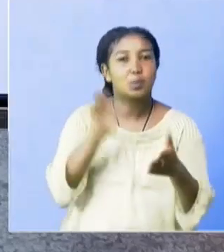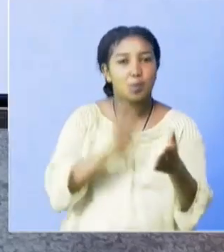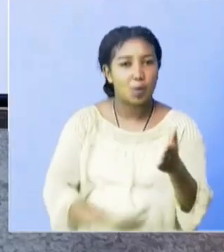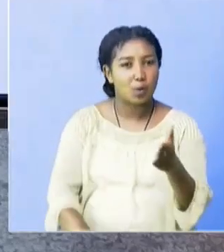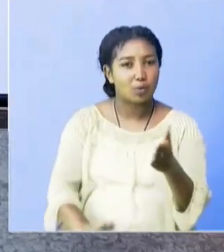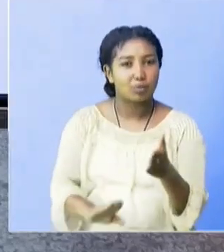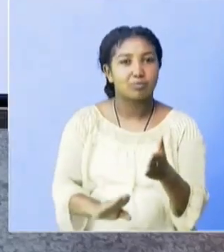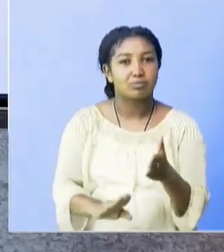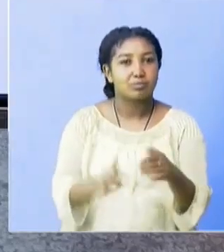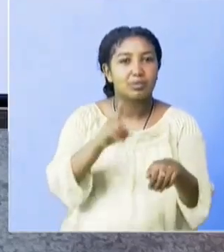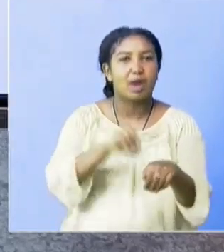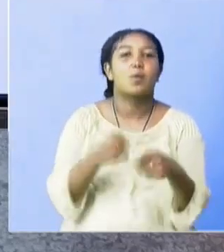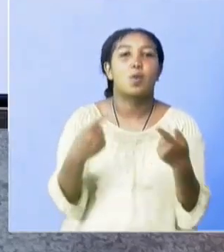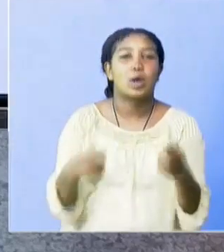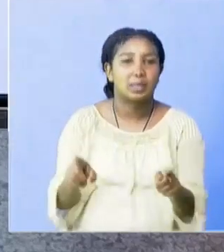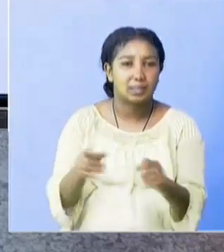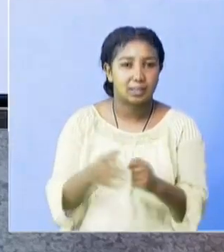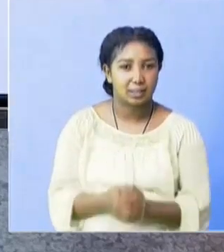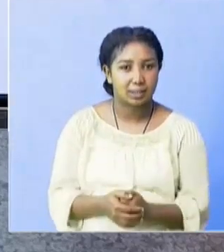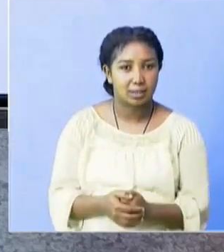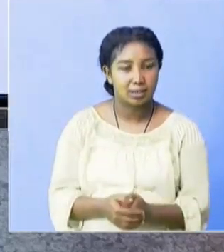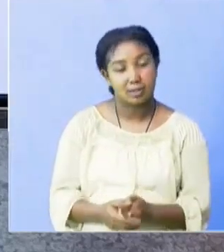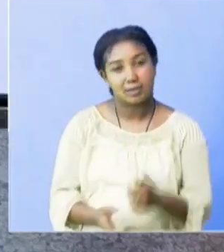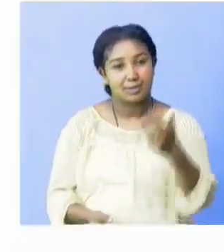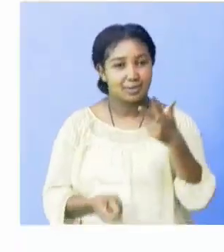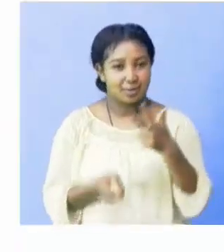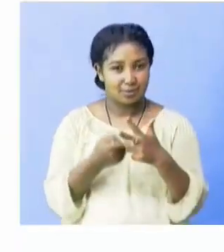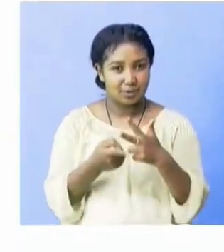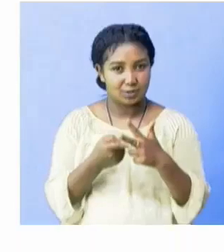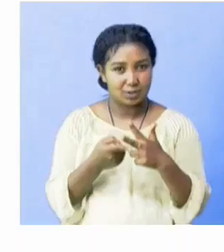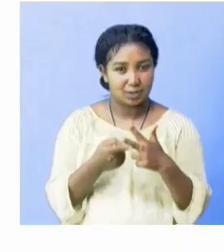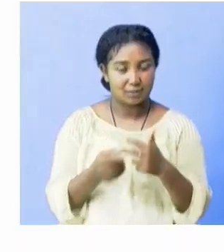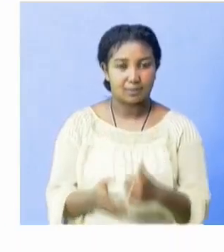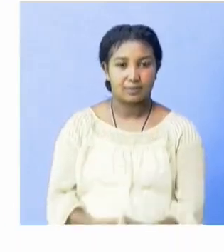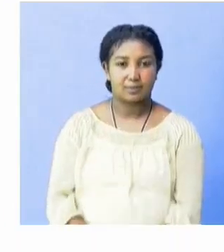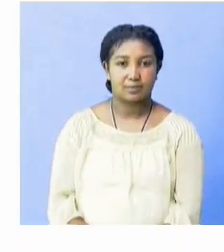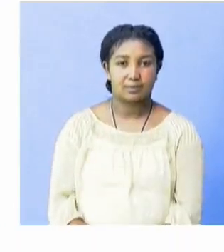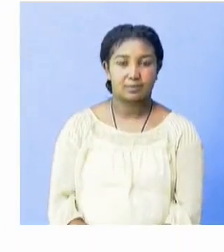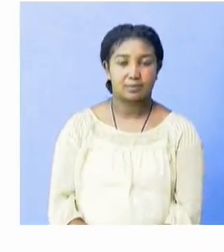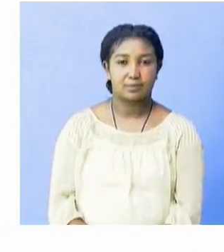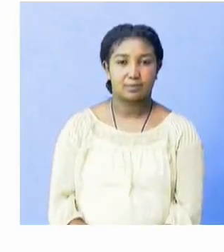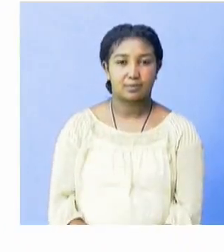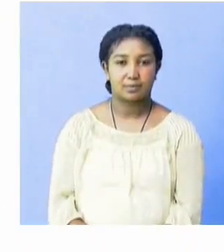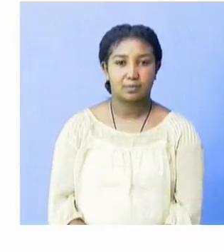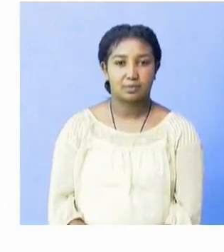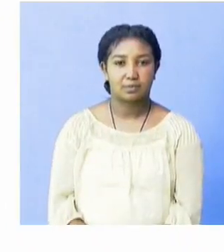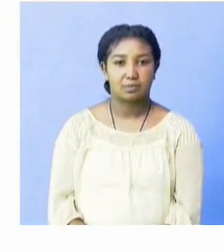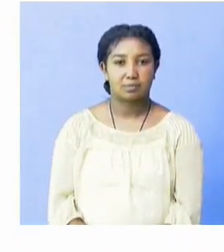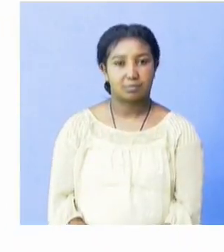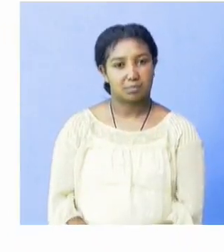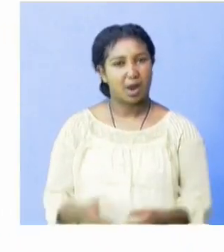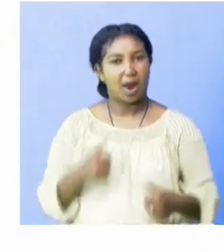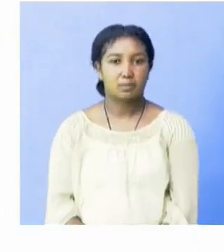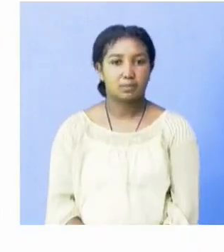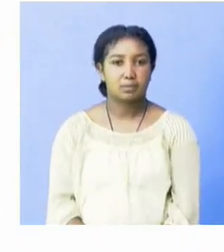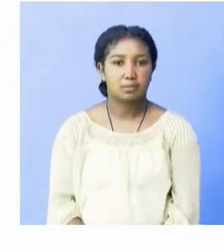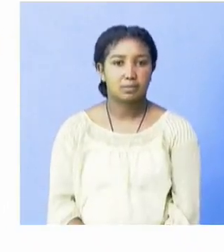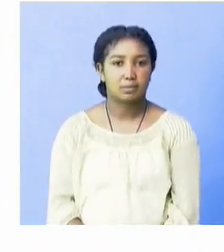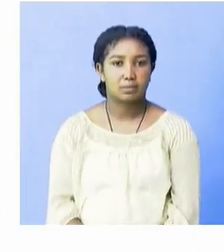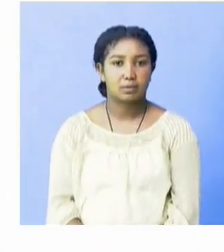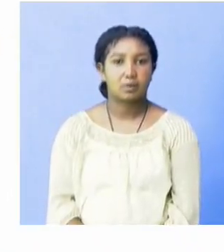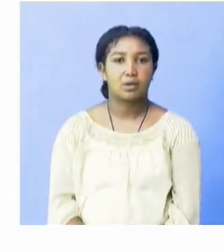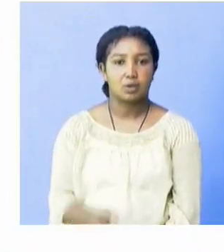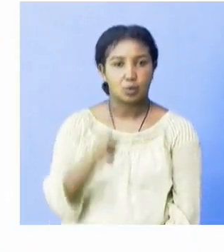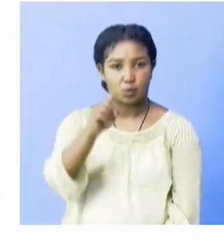asked you the time. Question number three, or also the next one is address.